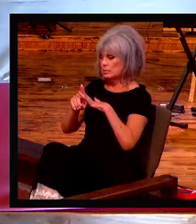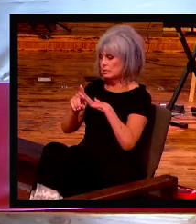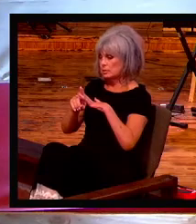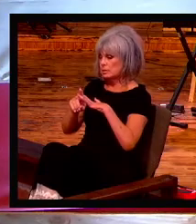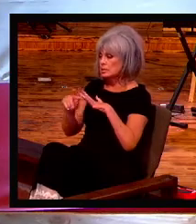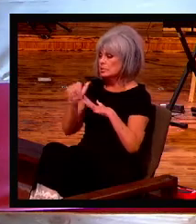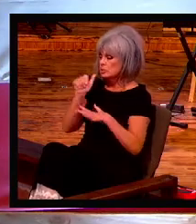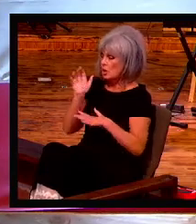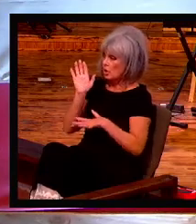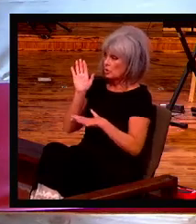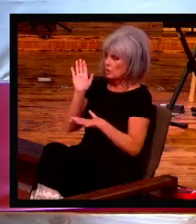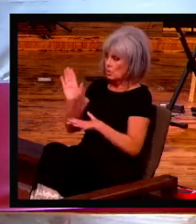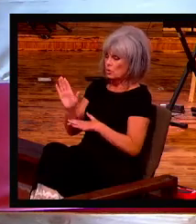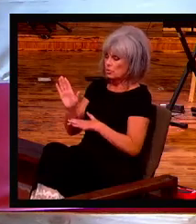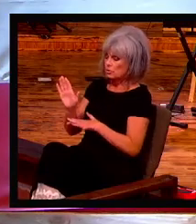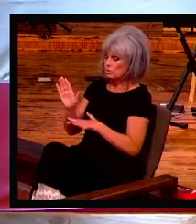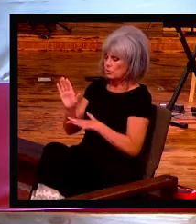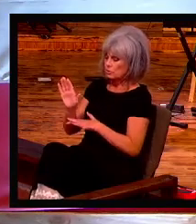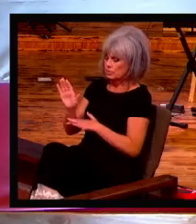your amigo.